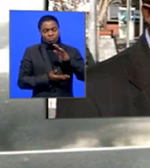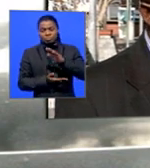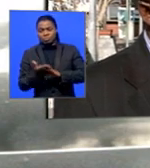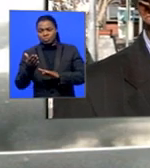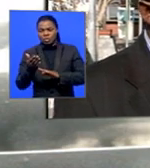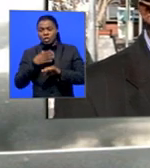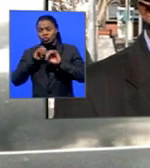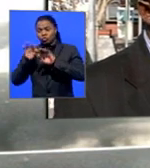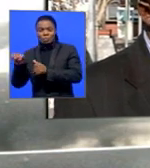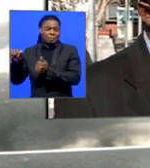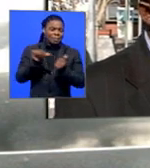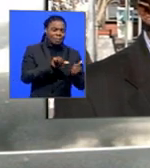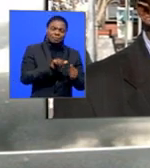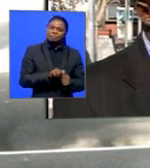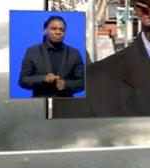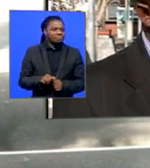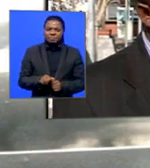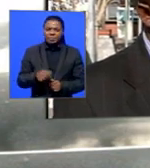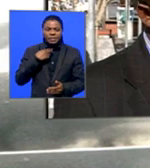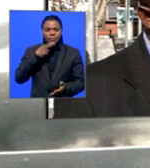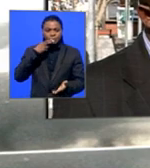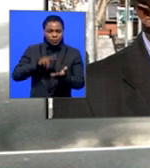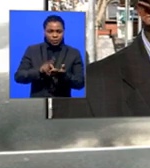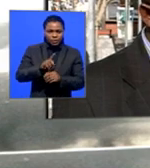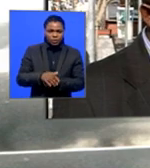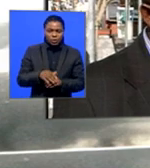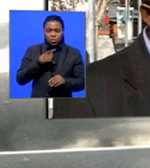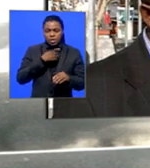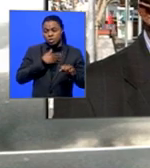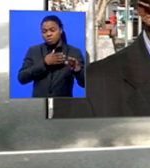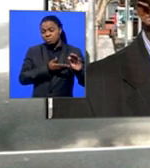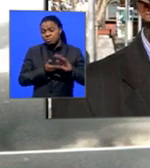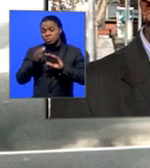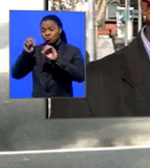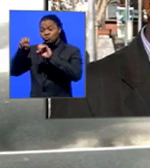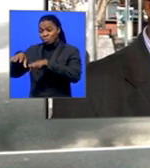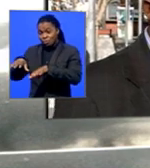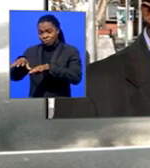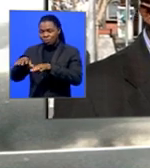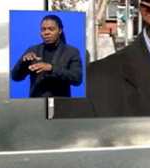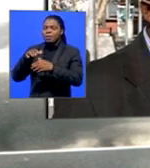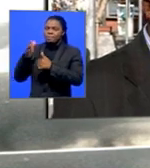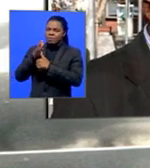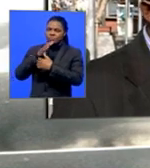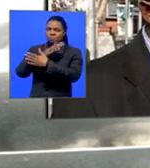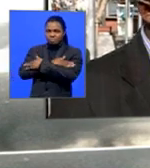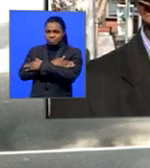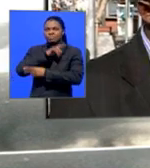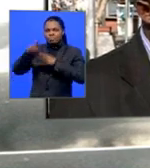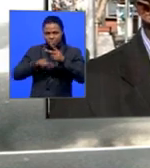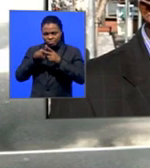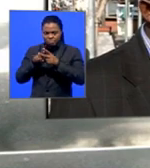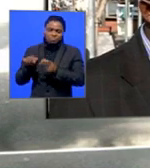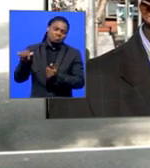and come back. Now we have suggested that they must drop and get a rest, then he can continue with the journey after